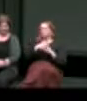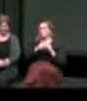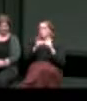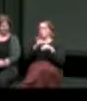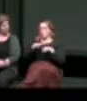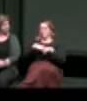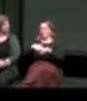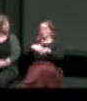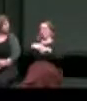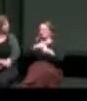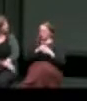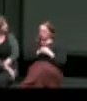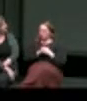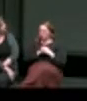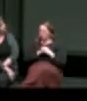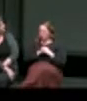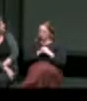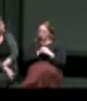alerts.